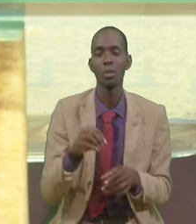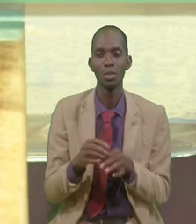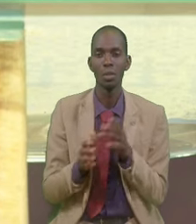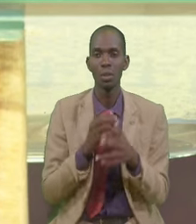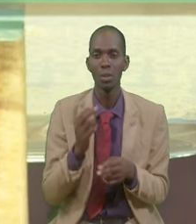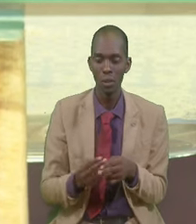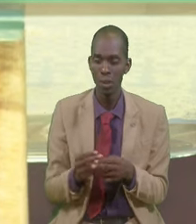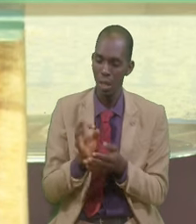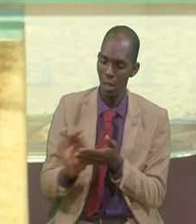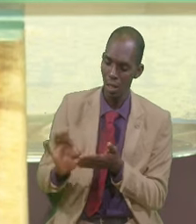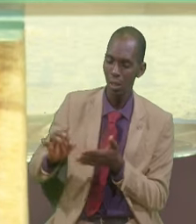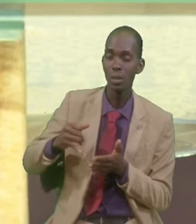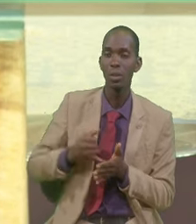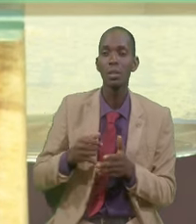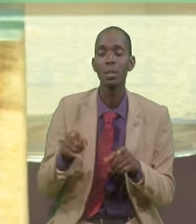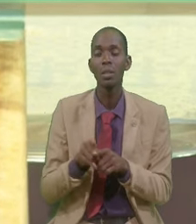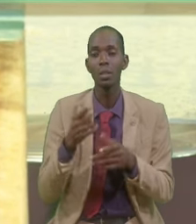Count it done.